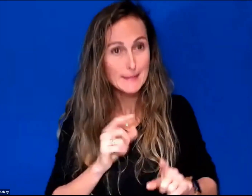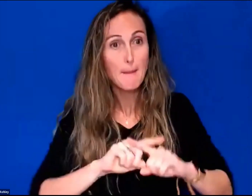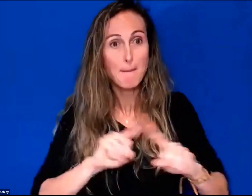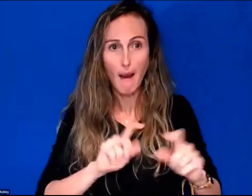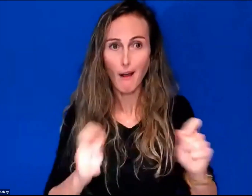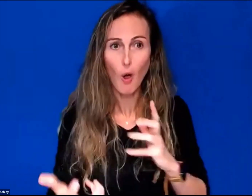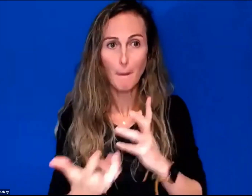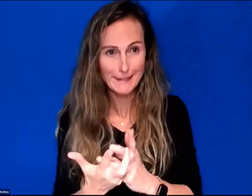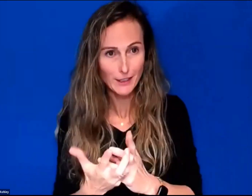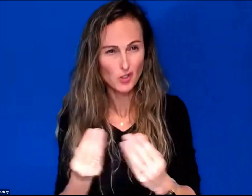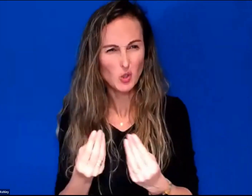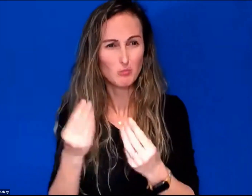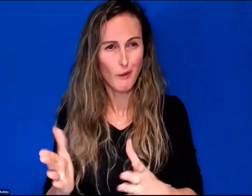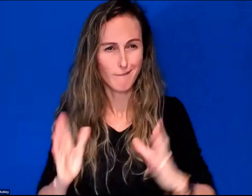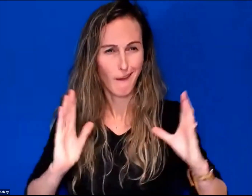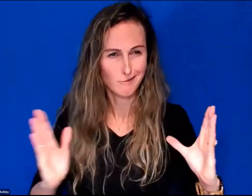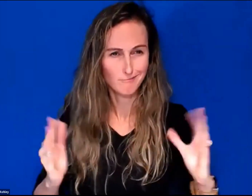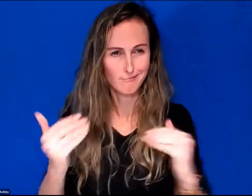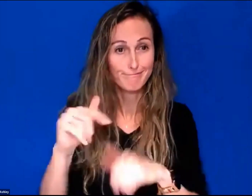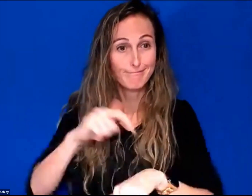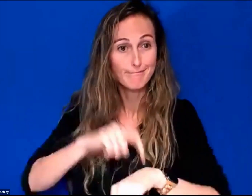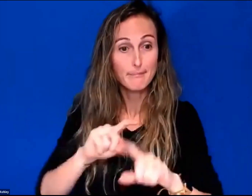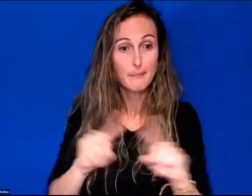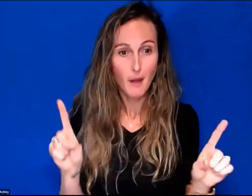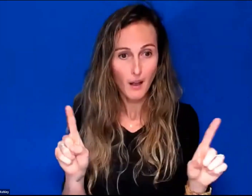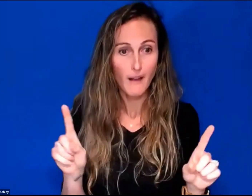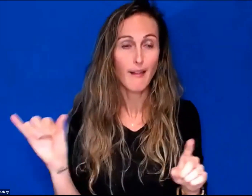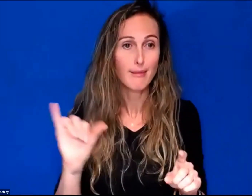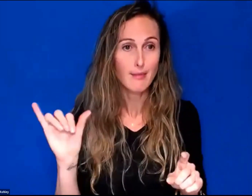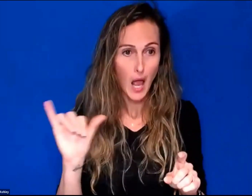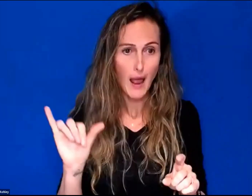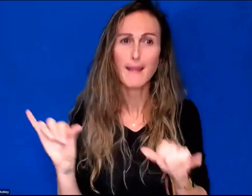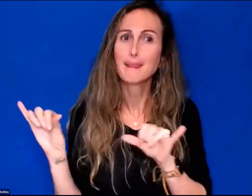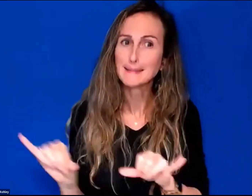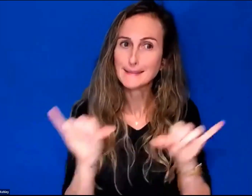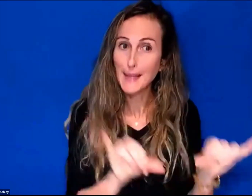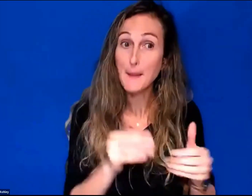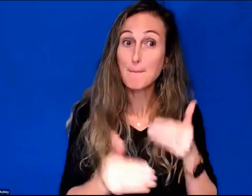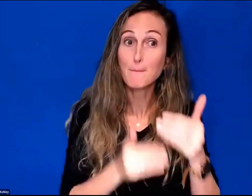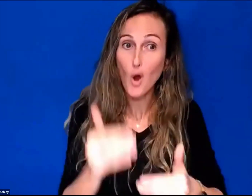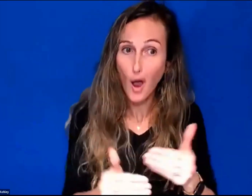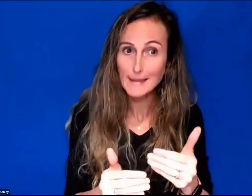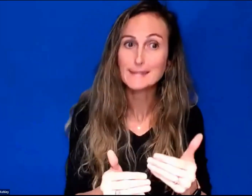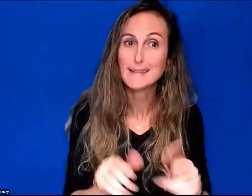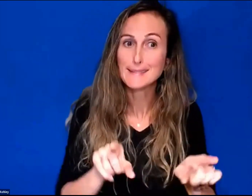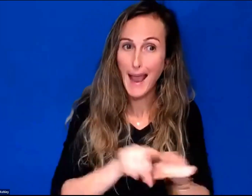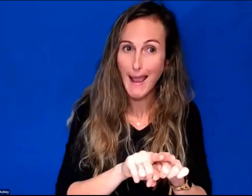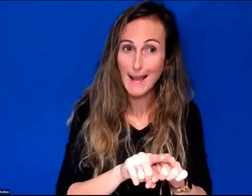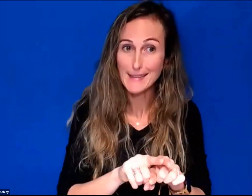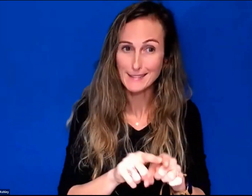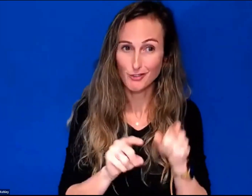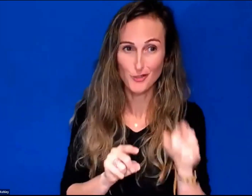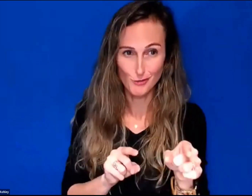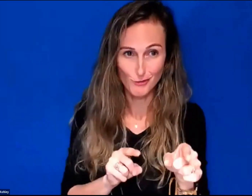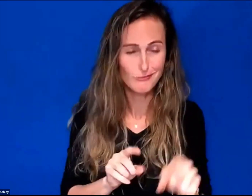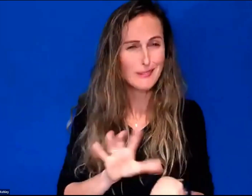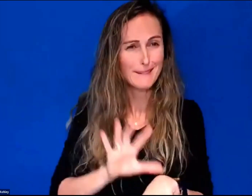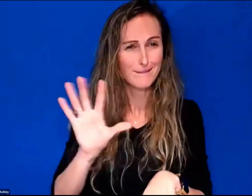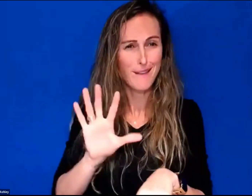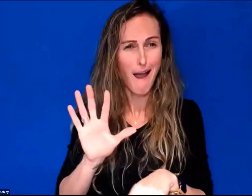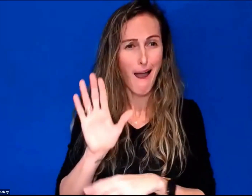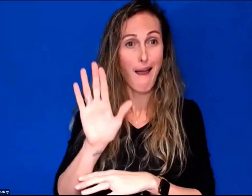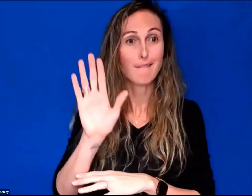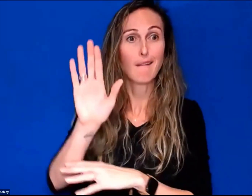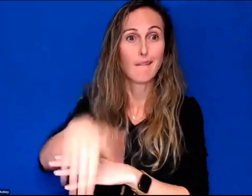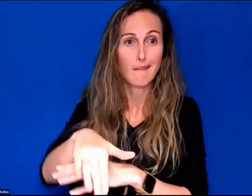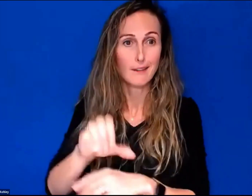us. But then also it was like the summer process, like after 5 p.m., like which is studio time, you always need to